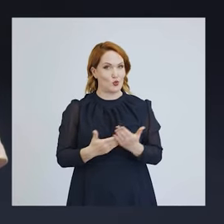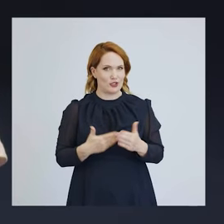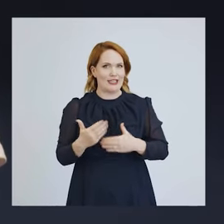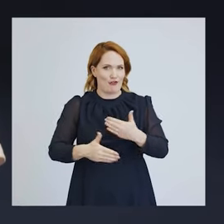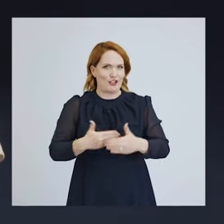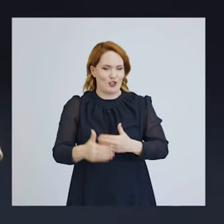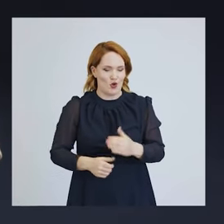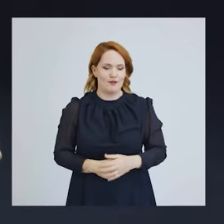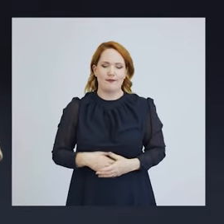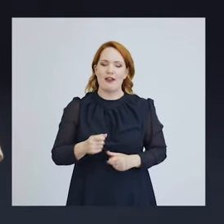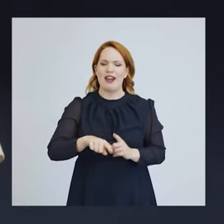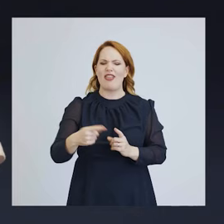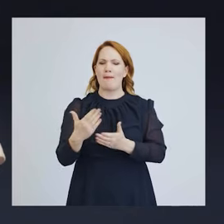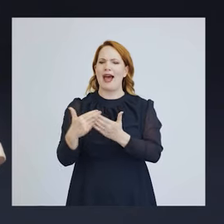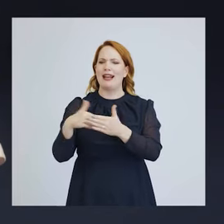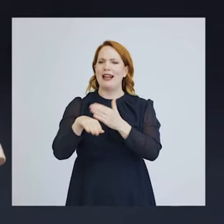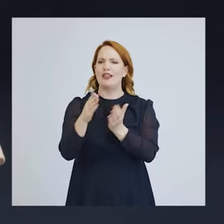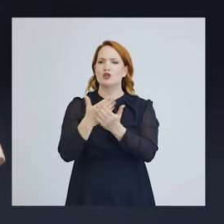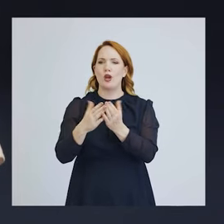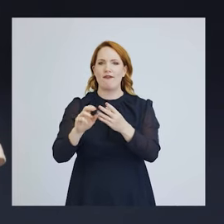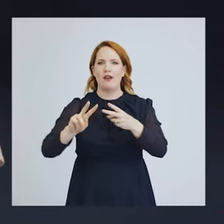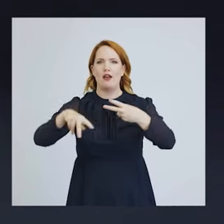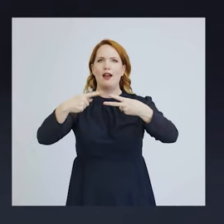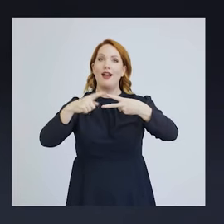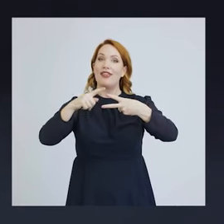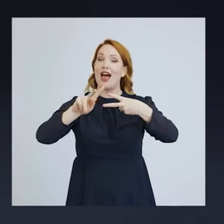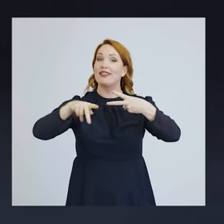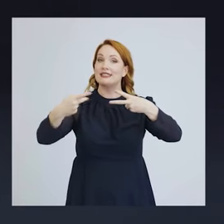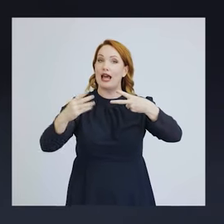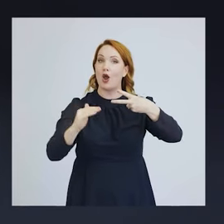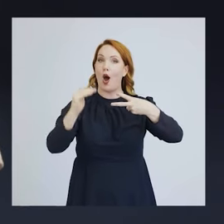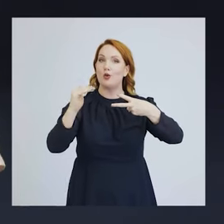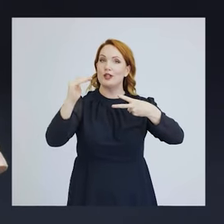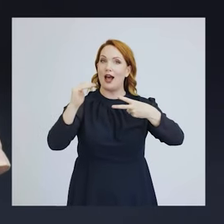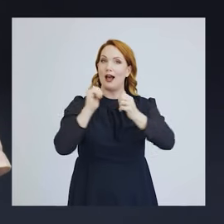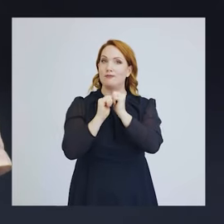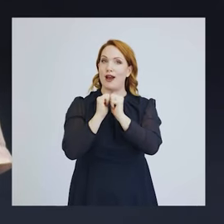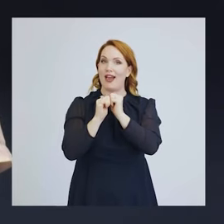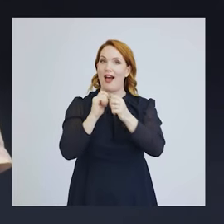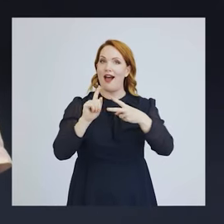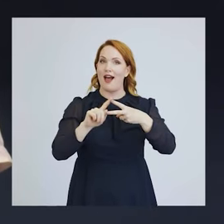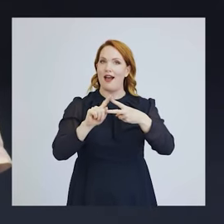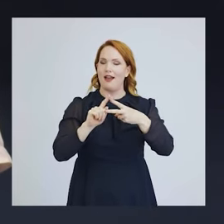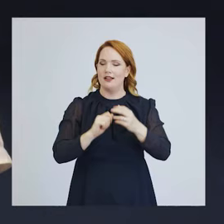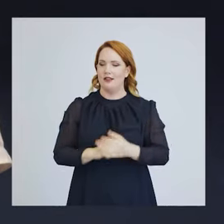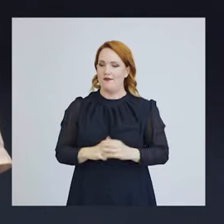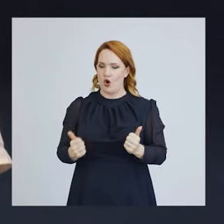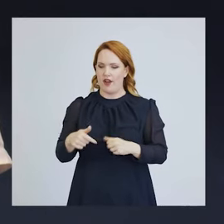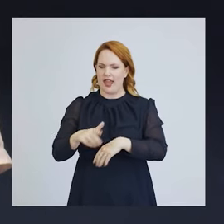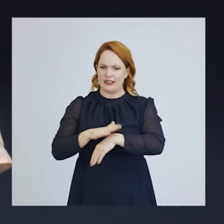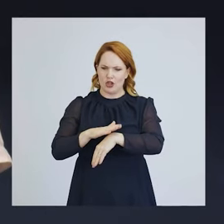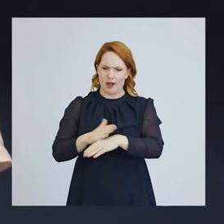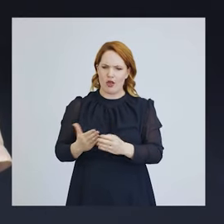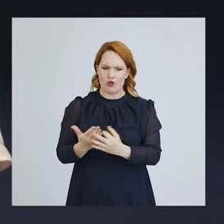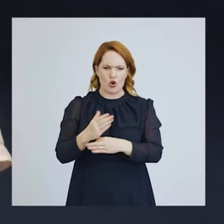great. But it doesn't end there. And there's another bit to the story because there's an older son. There's an older brother. And